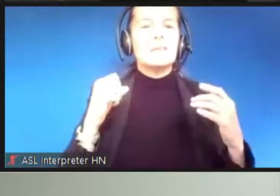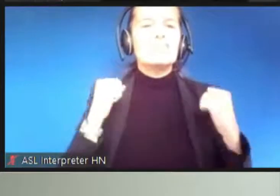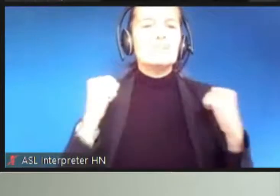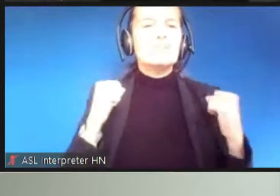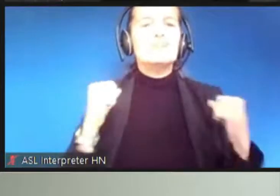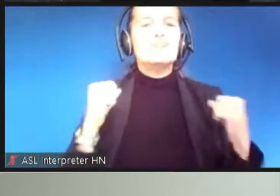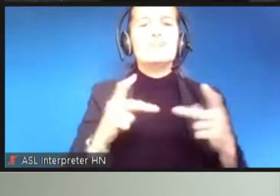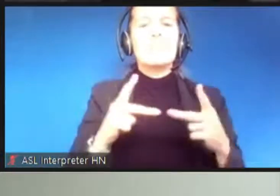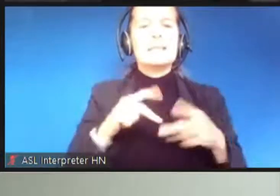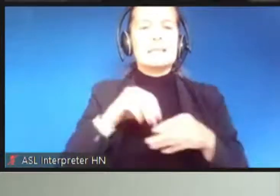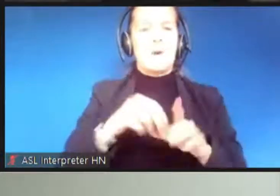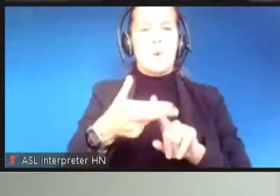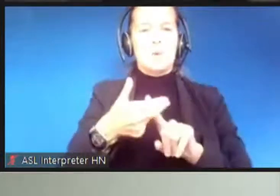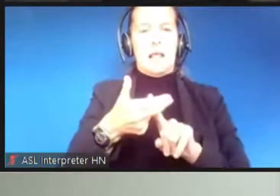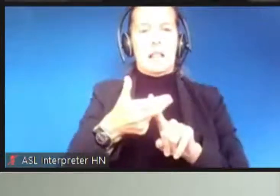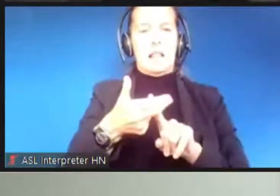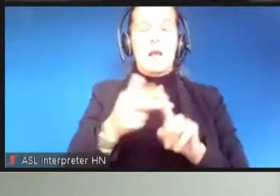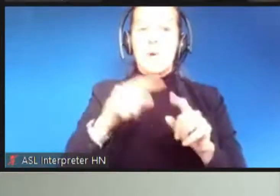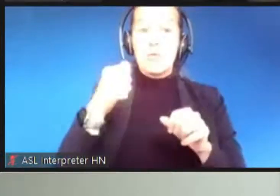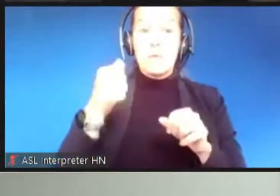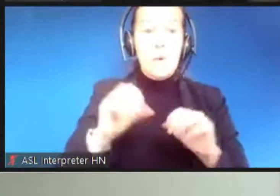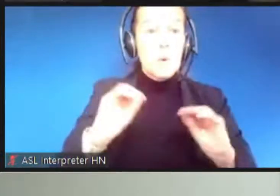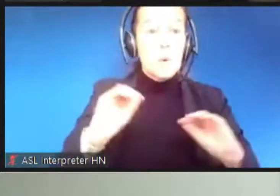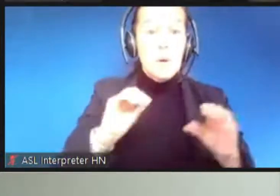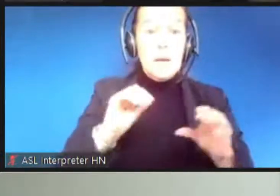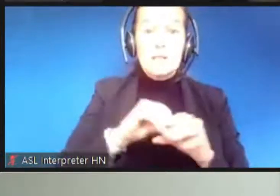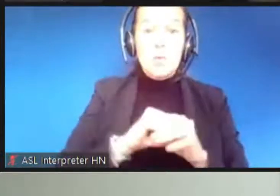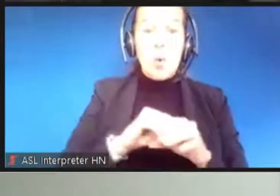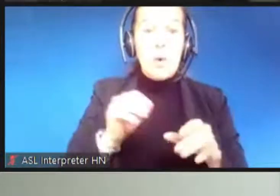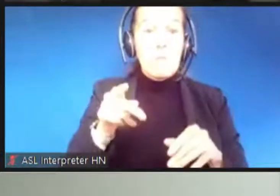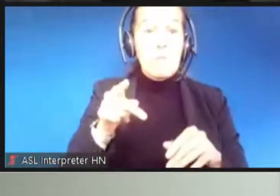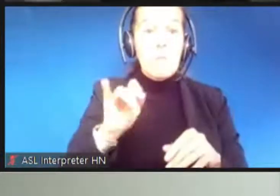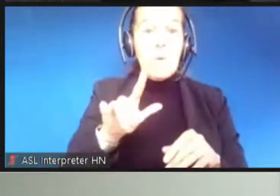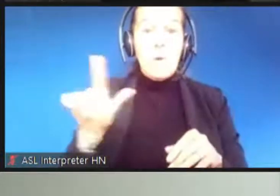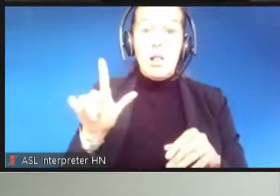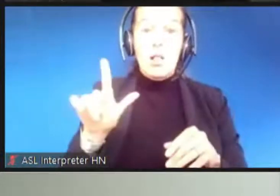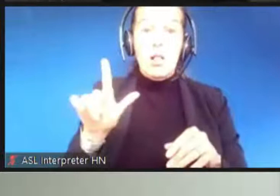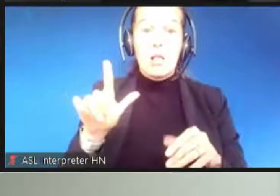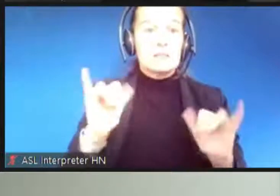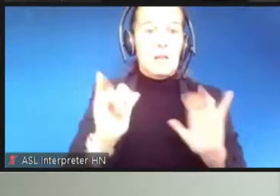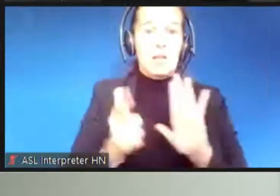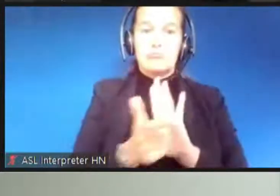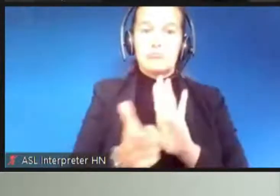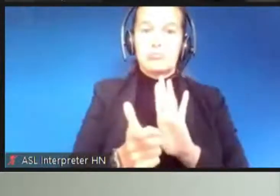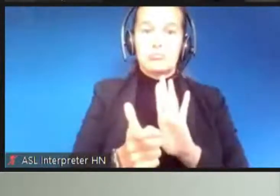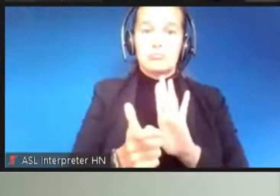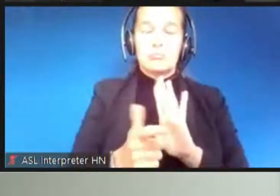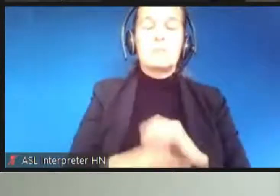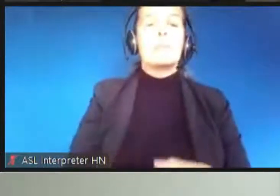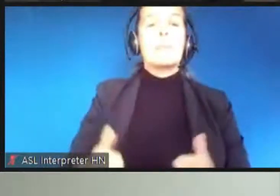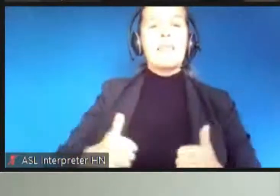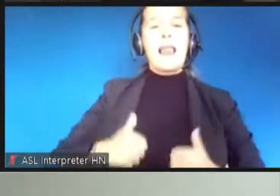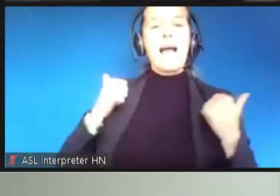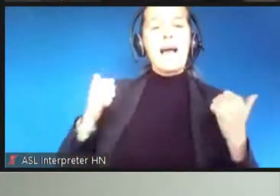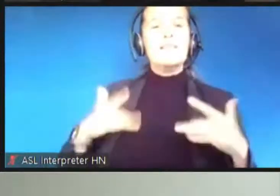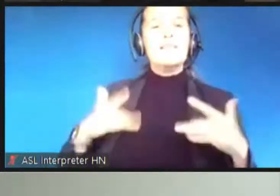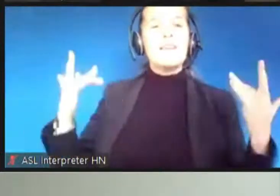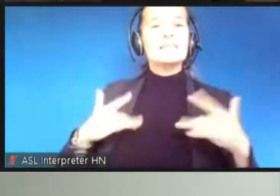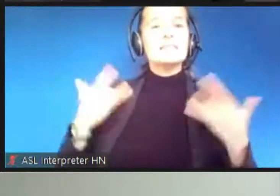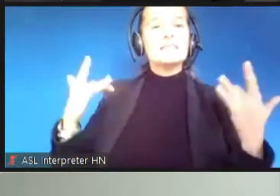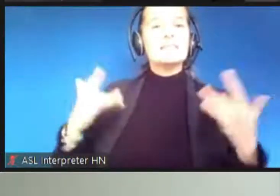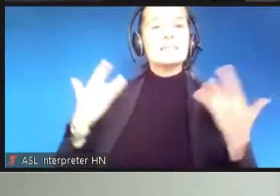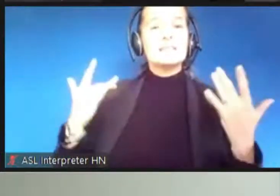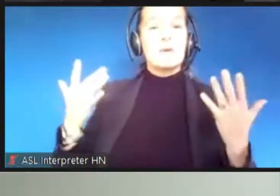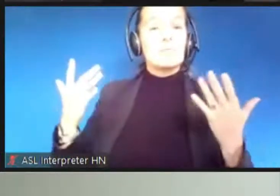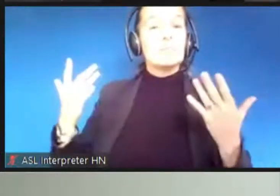reminder that no indoor pools are allowed to be open at this time. Live events recommendations